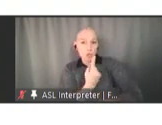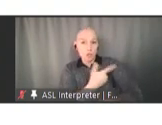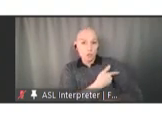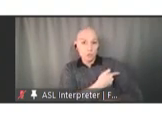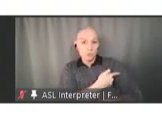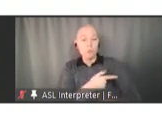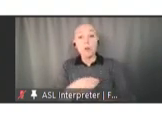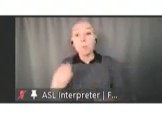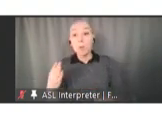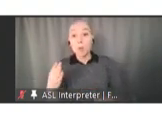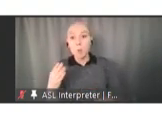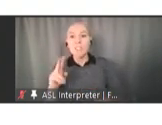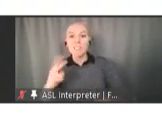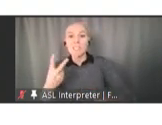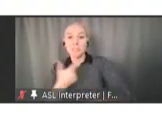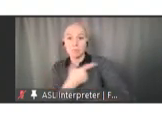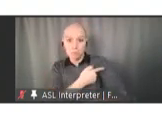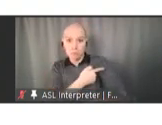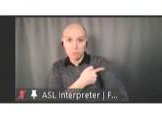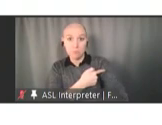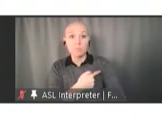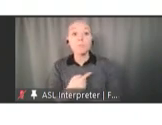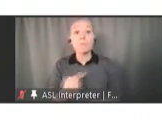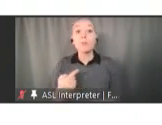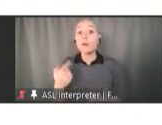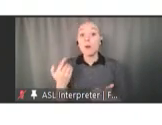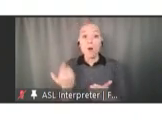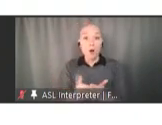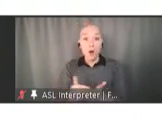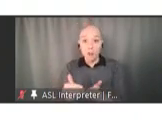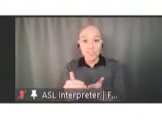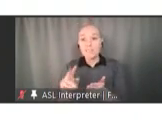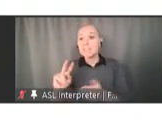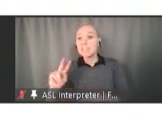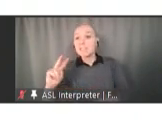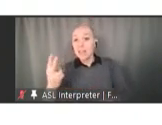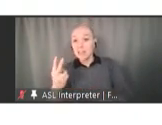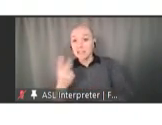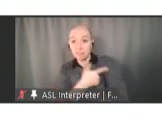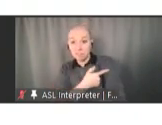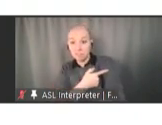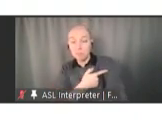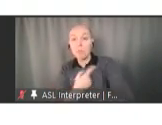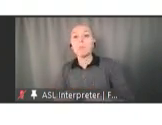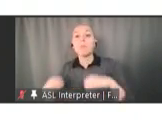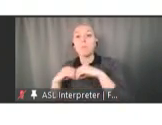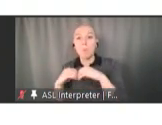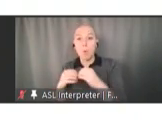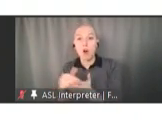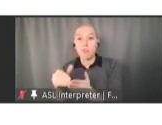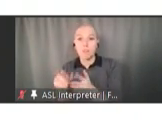health impacts were more frequently reported following dose 2 than dose 1. Next slide.